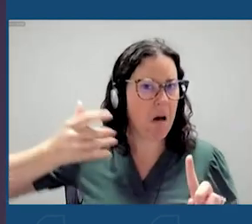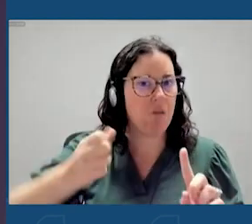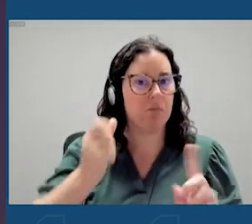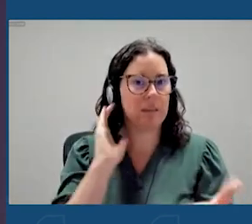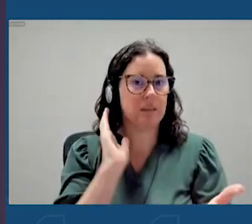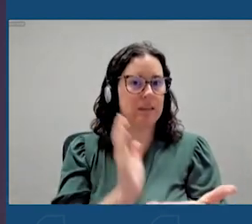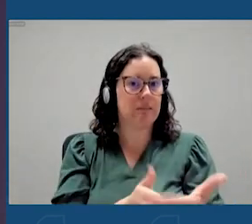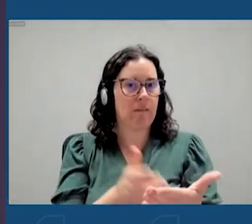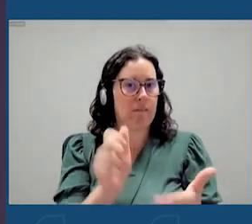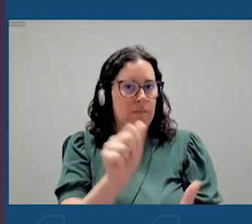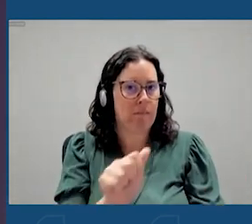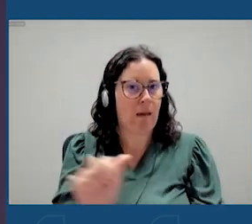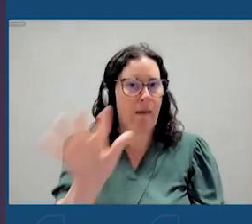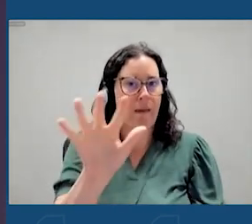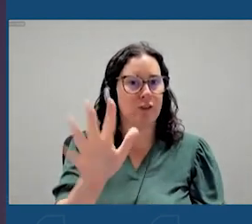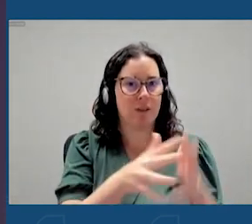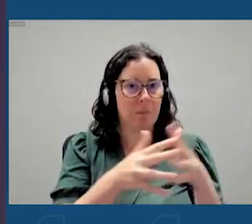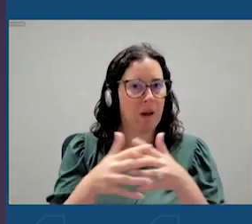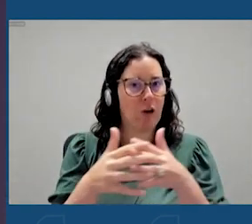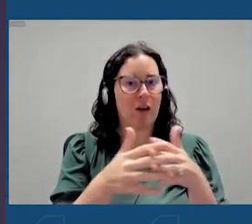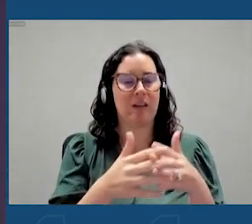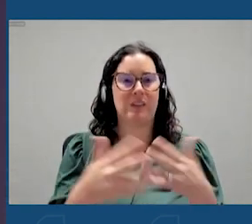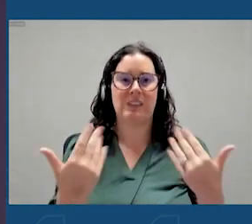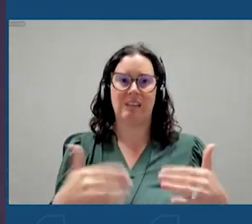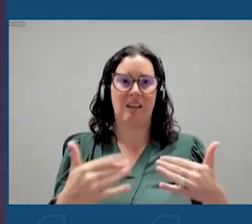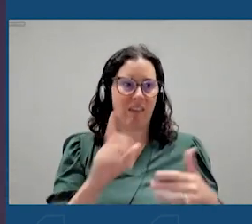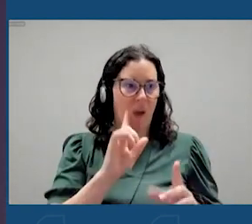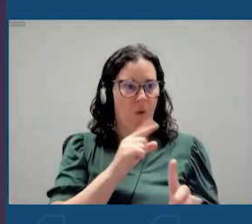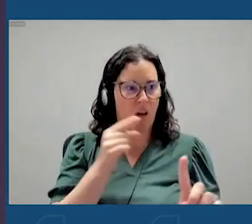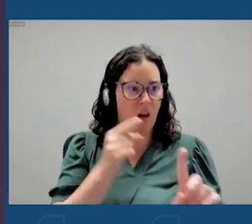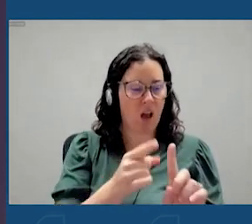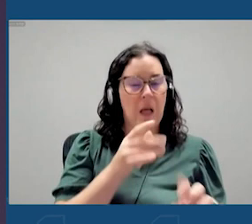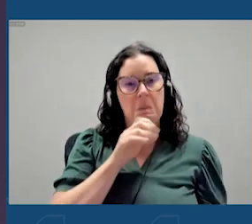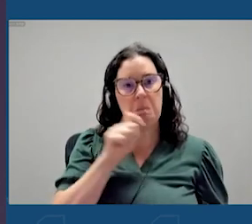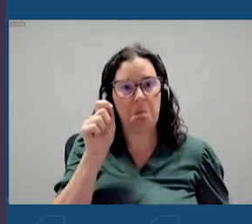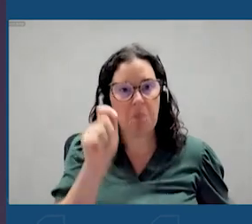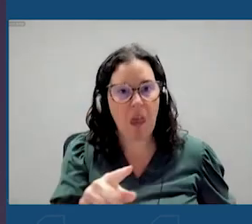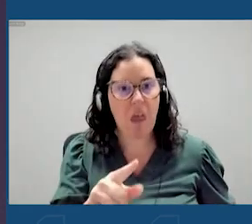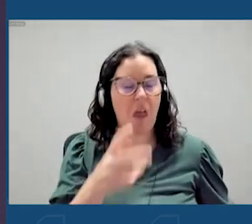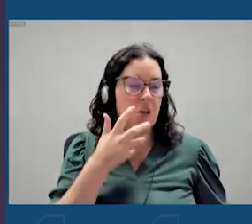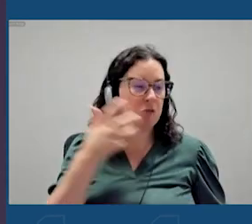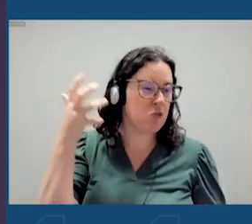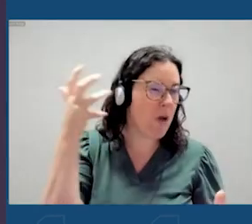targeted on the streets and hurt on our subways and spit at and screamed at.